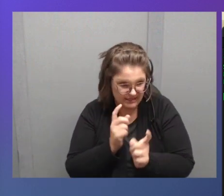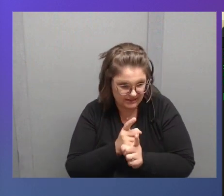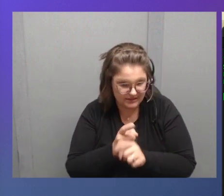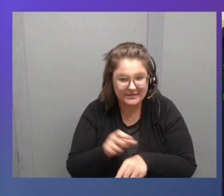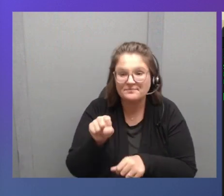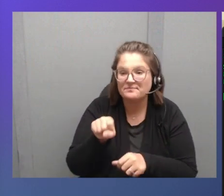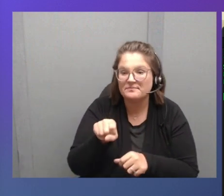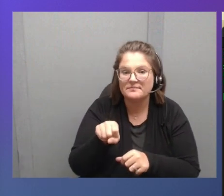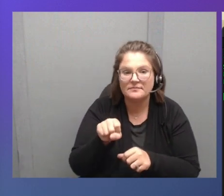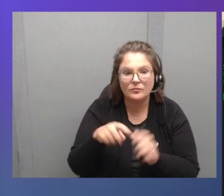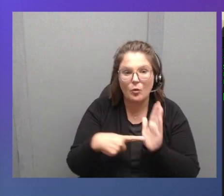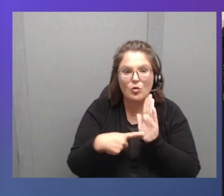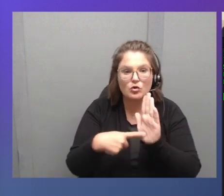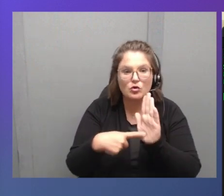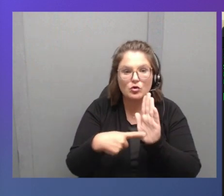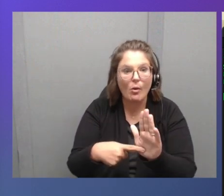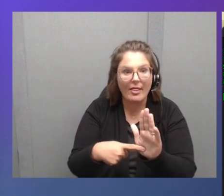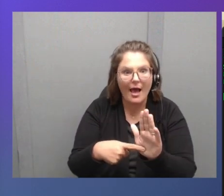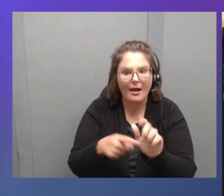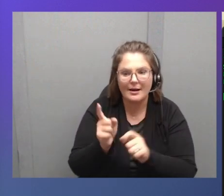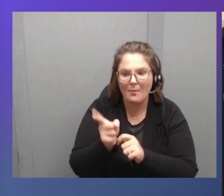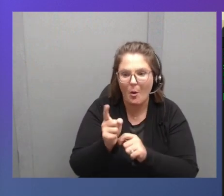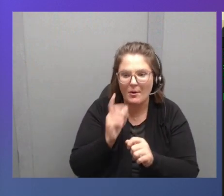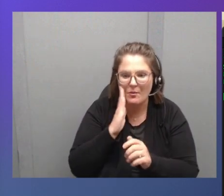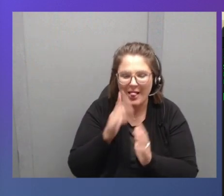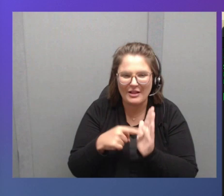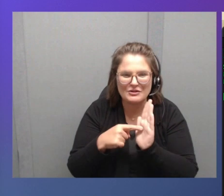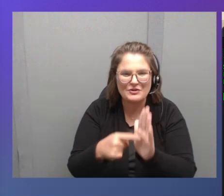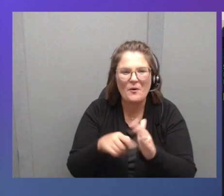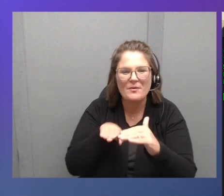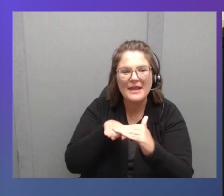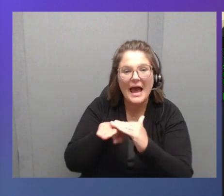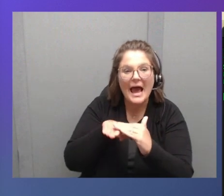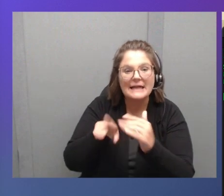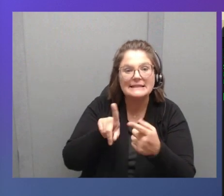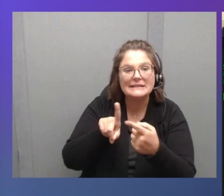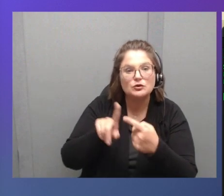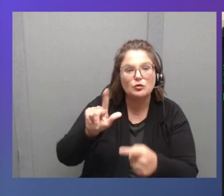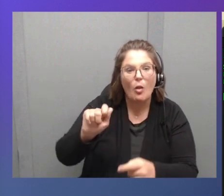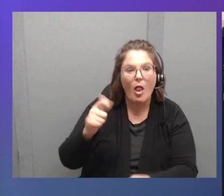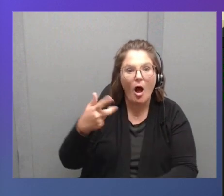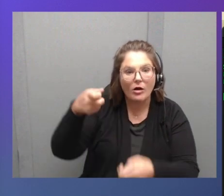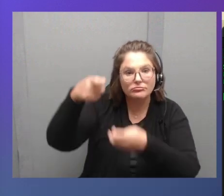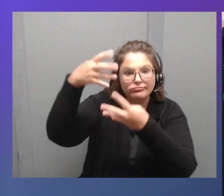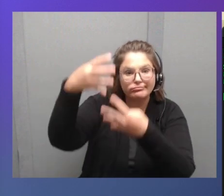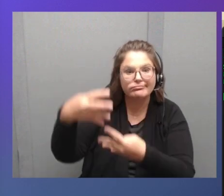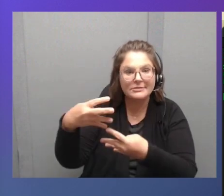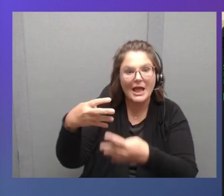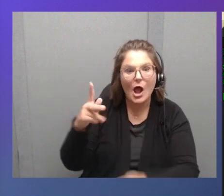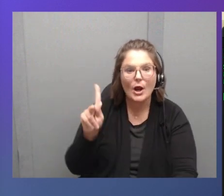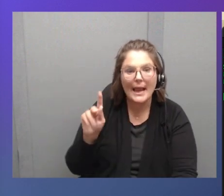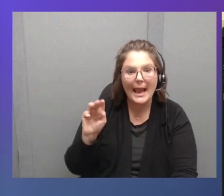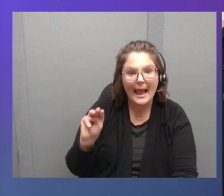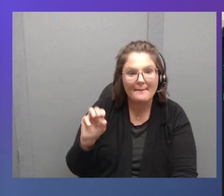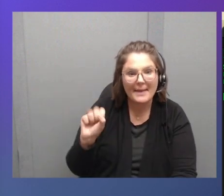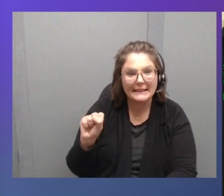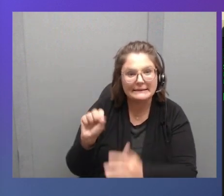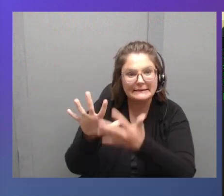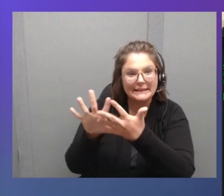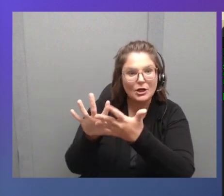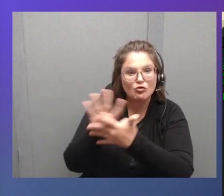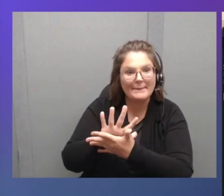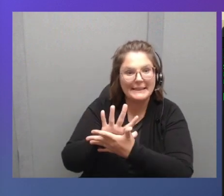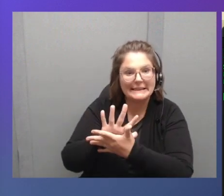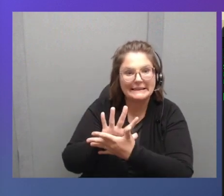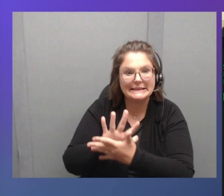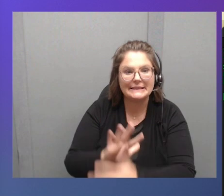In fact, we're going to show that in a second with access to logs that are KMS encrypted. Oh, yeah. Interesting. You know, maybe we should just give